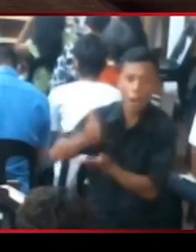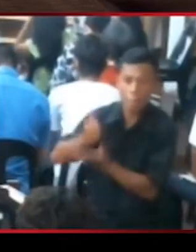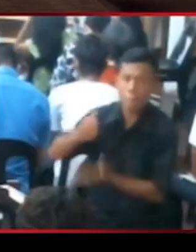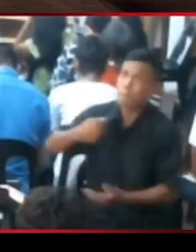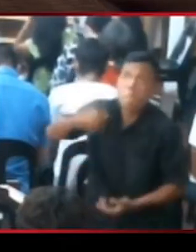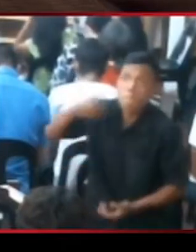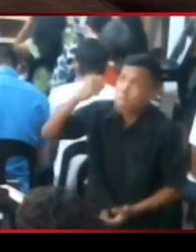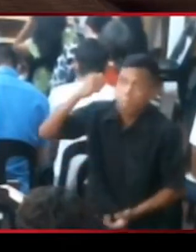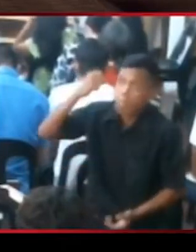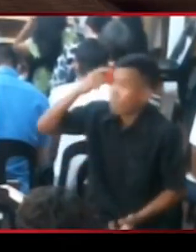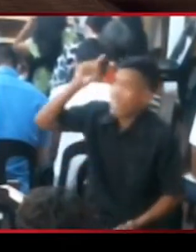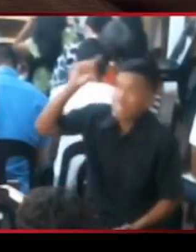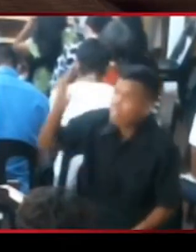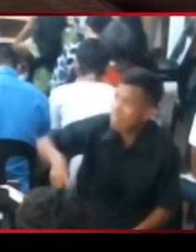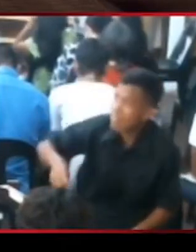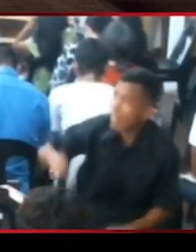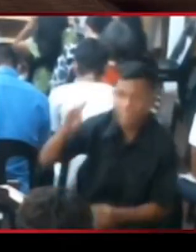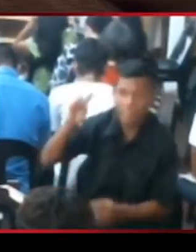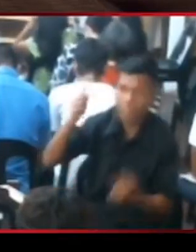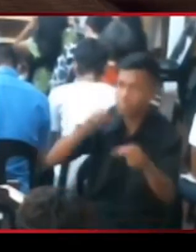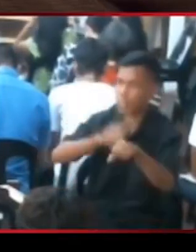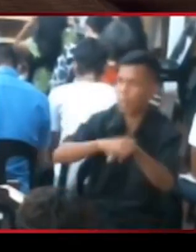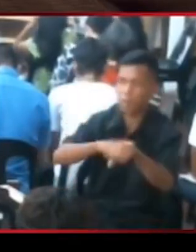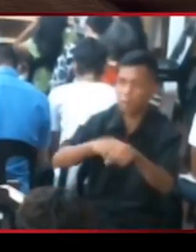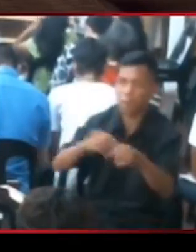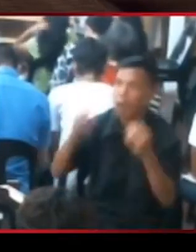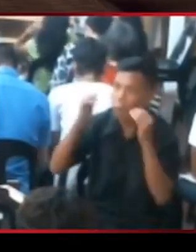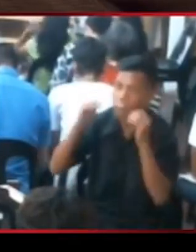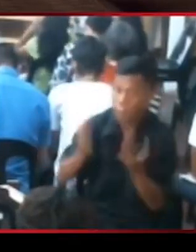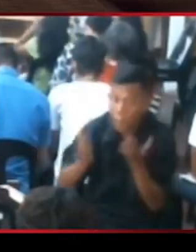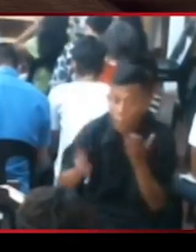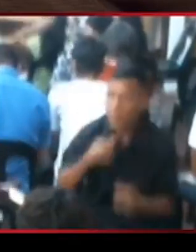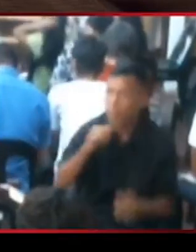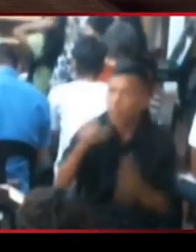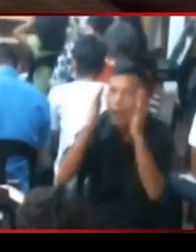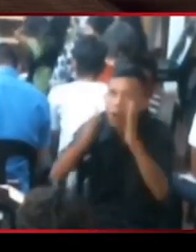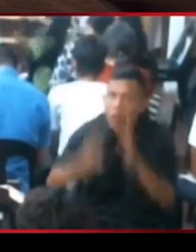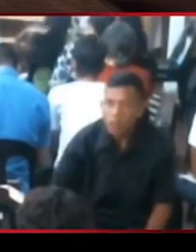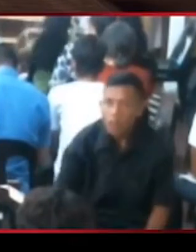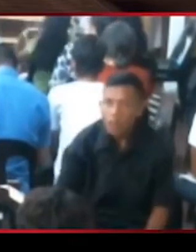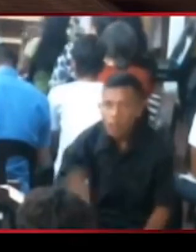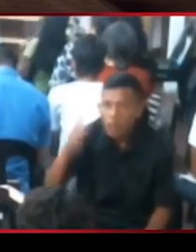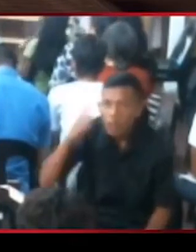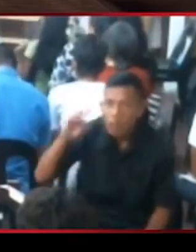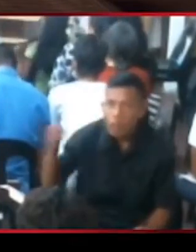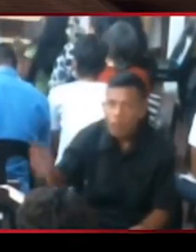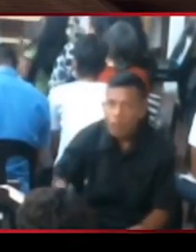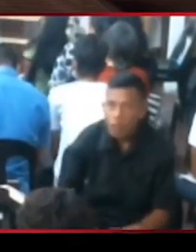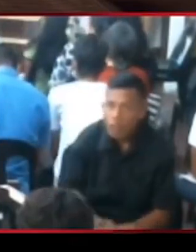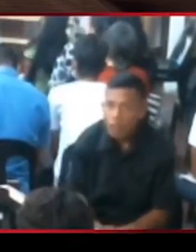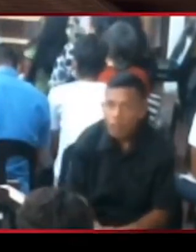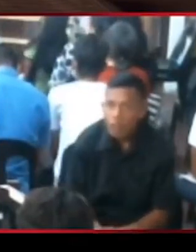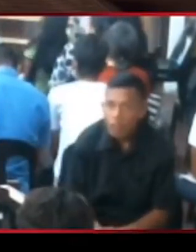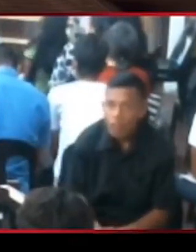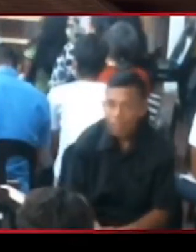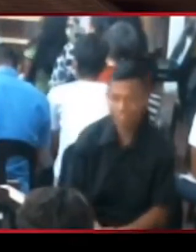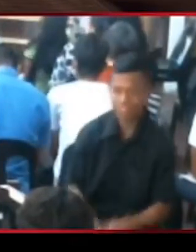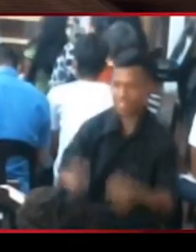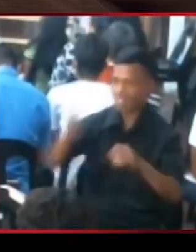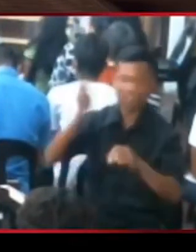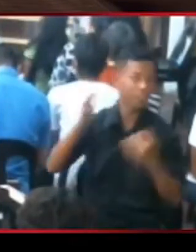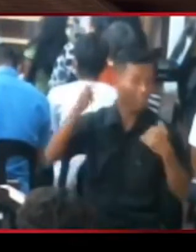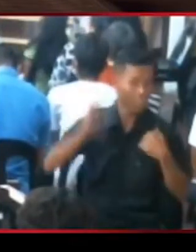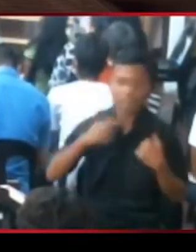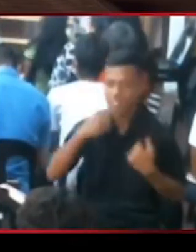understand you the first time. Maybe I wasn't paying attention. See, when you pay attention to the will of God, the work of